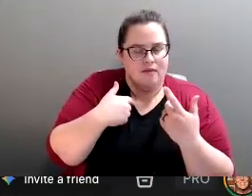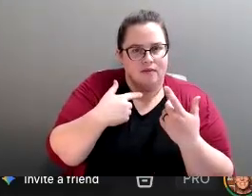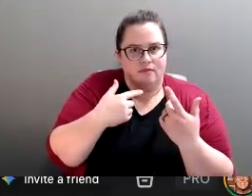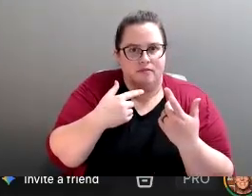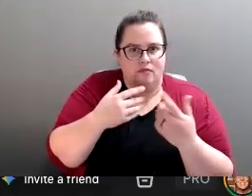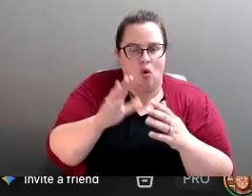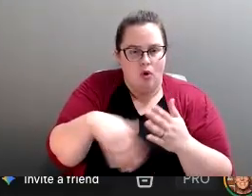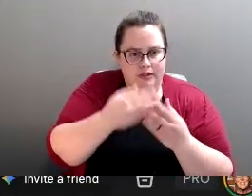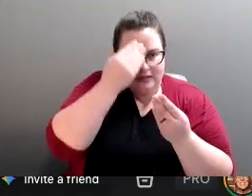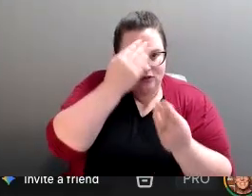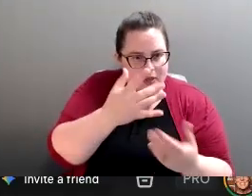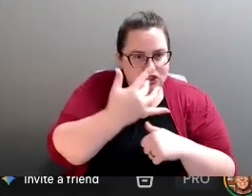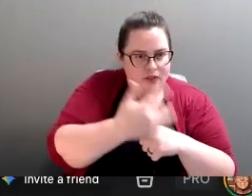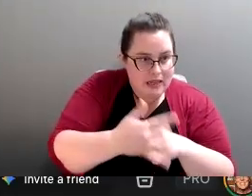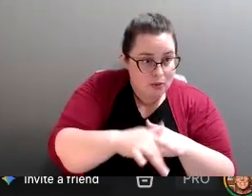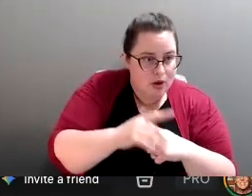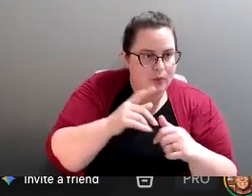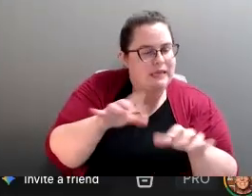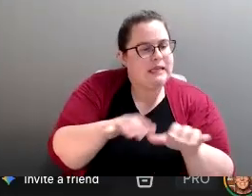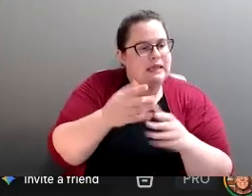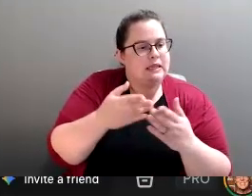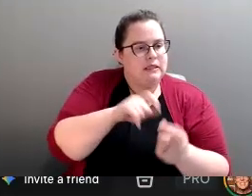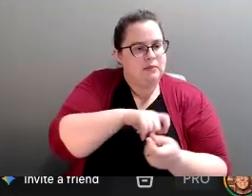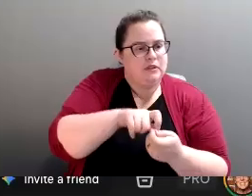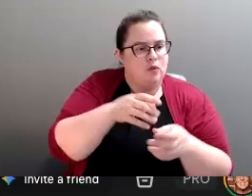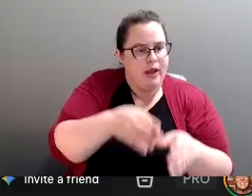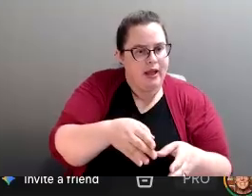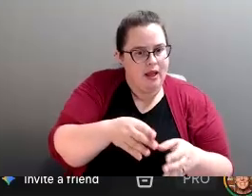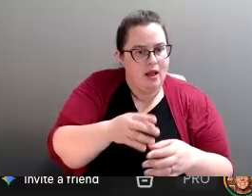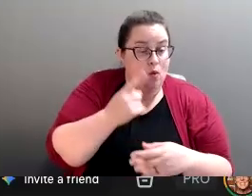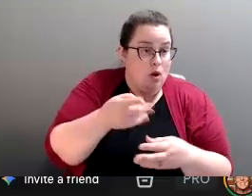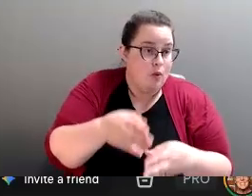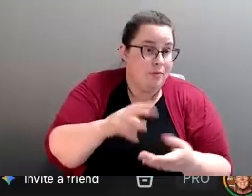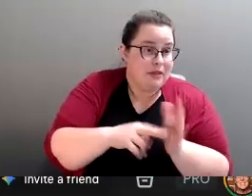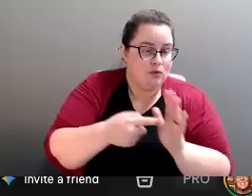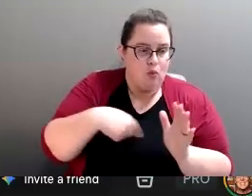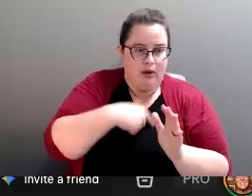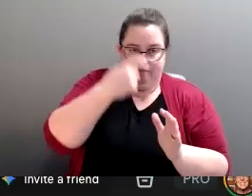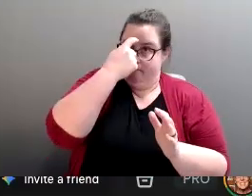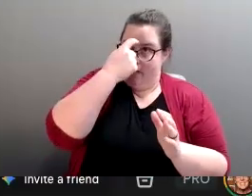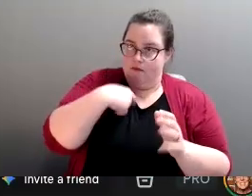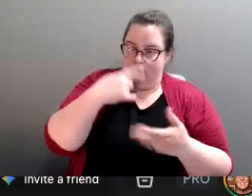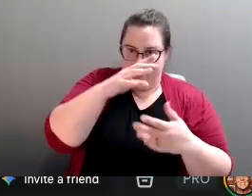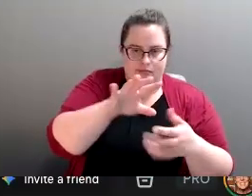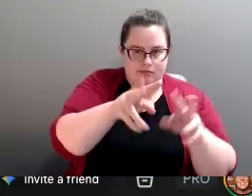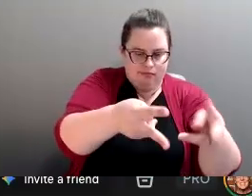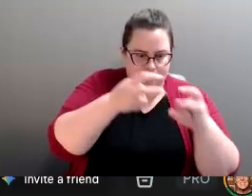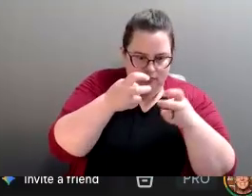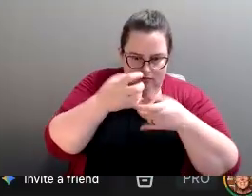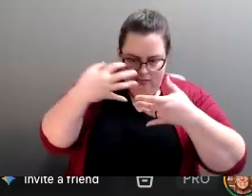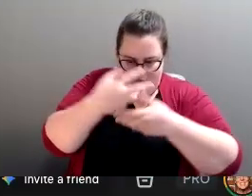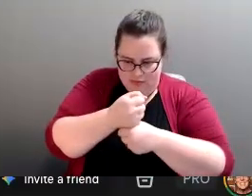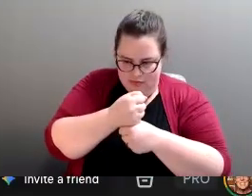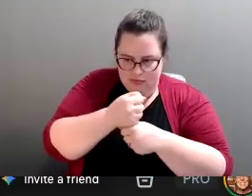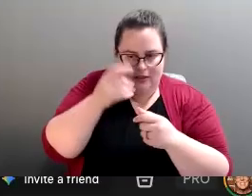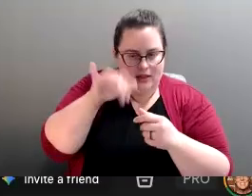era. And part of that is we had to synthesize everything as humans. And we also, when we search for